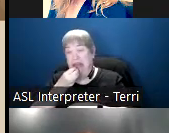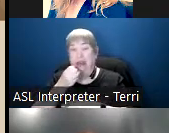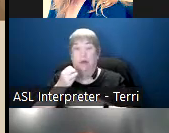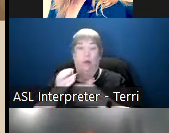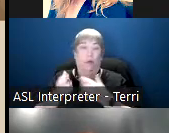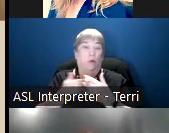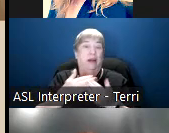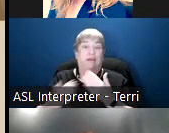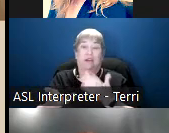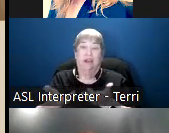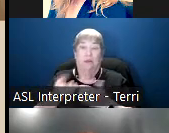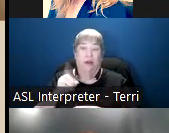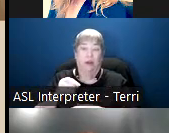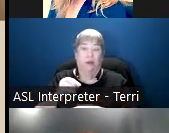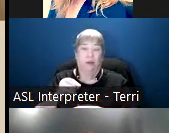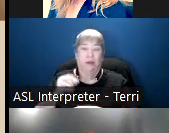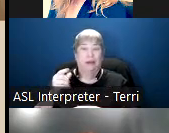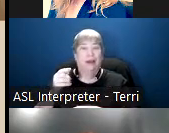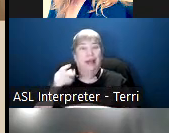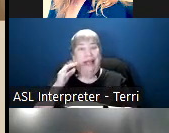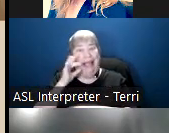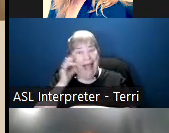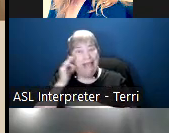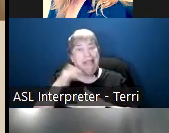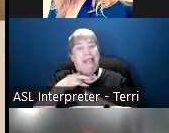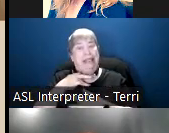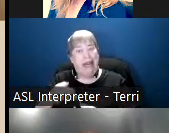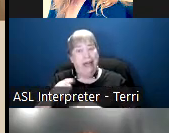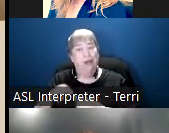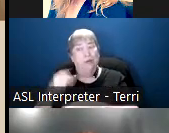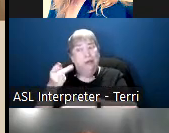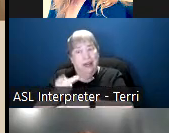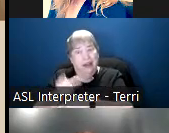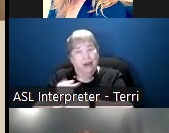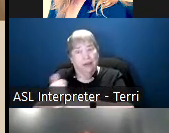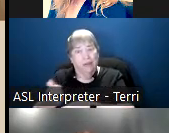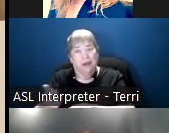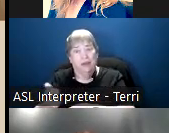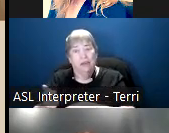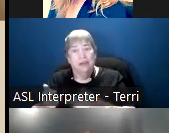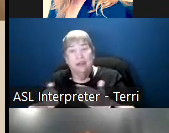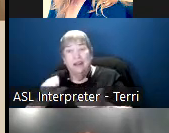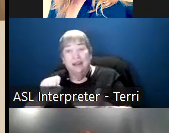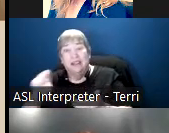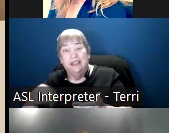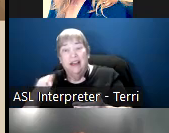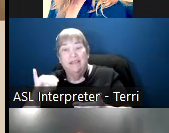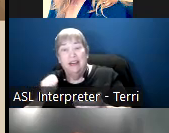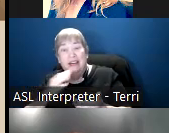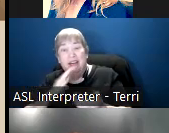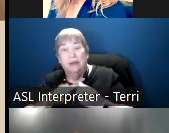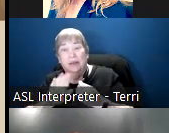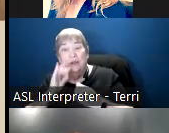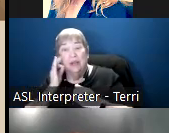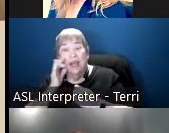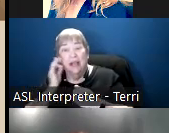they want to do, they pretty much do it. I don't know, Stephanie, if you want to talk about your cat at all. Oh, sure. Always, always I want to talk